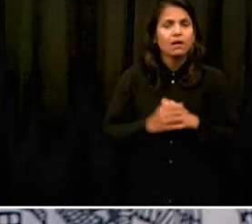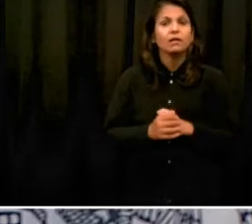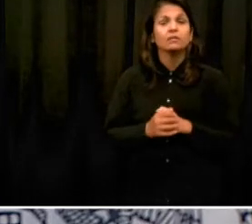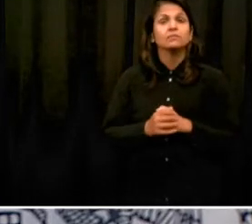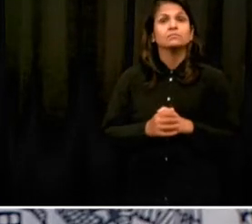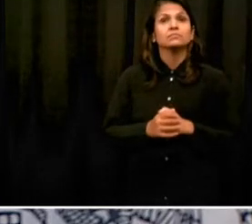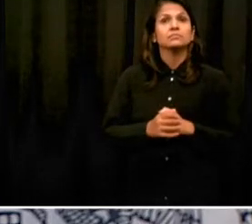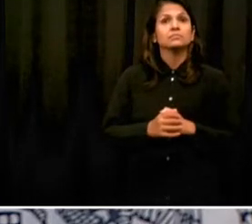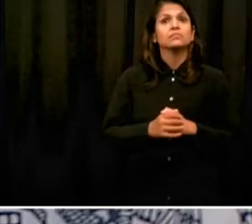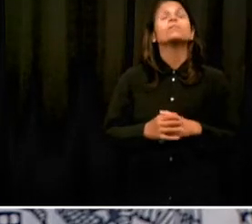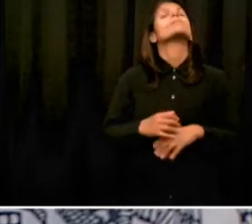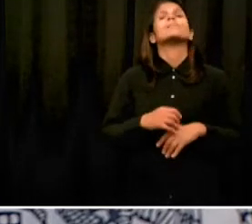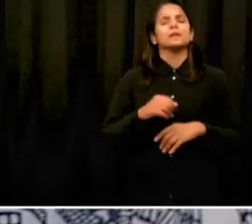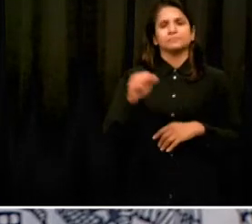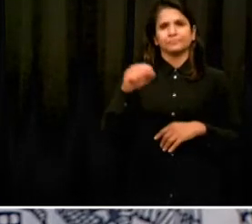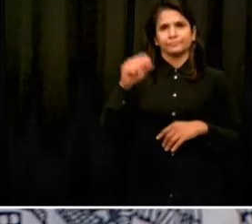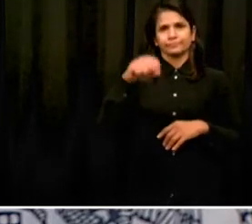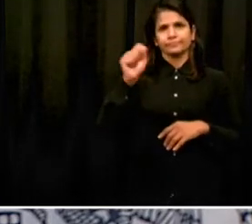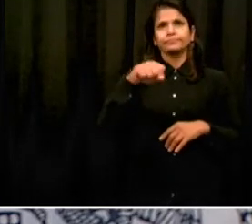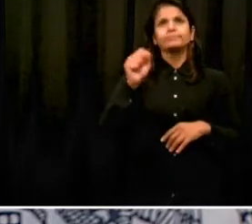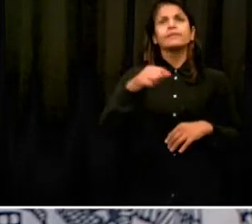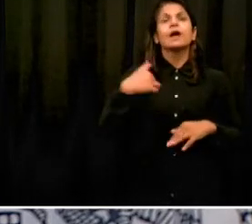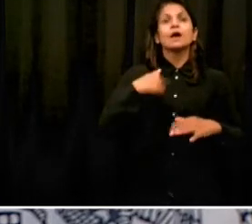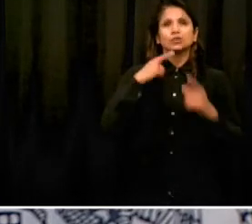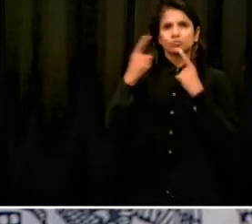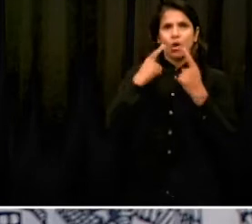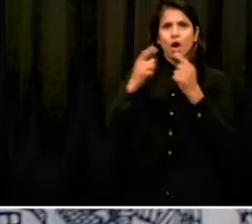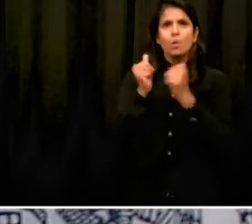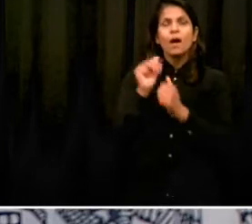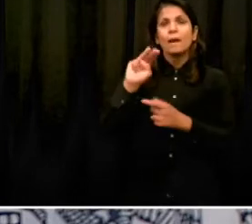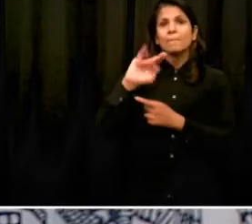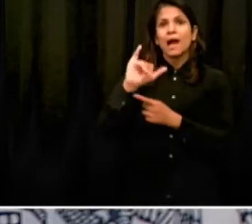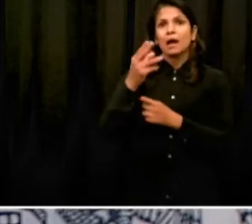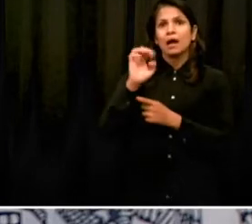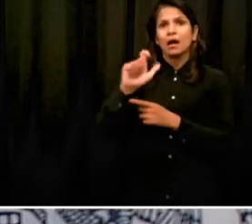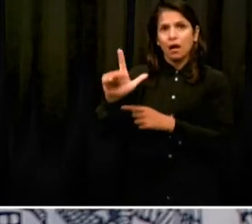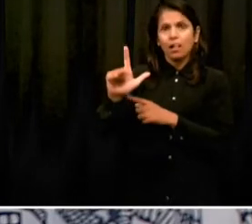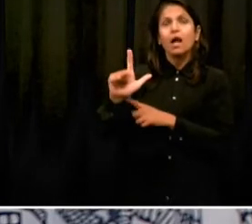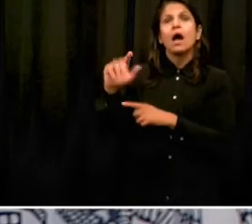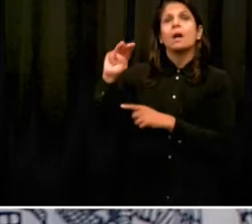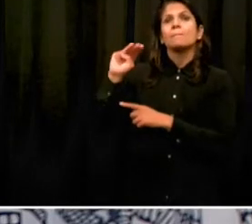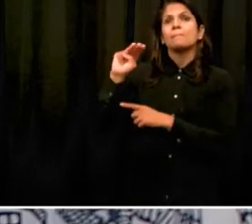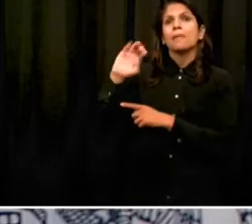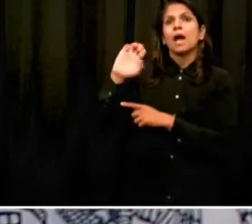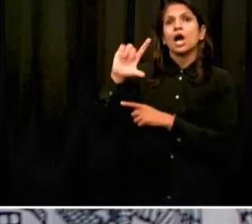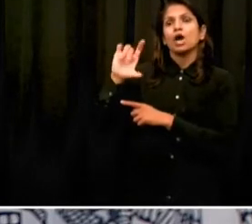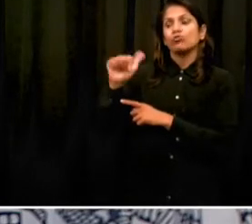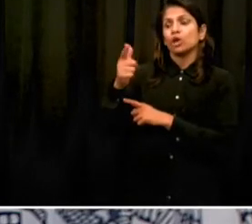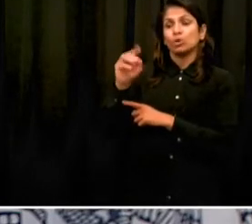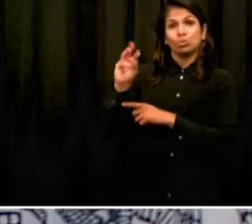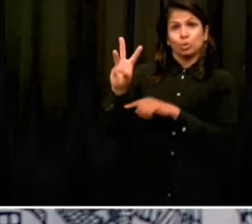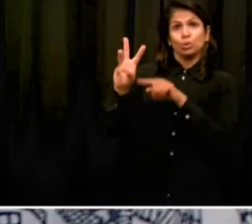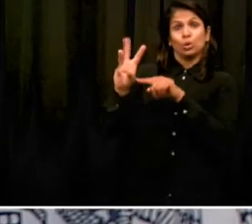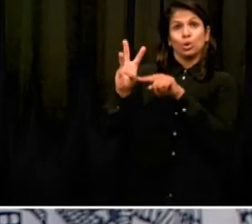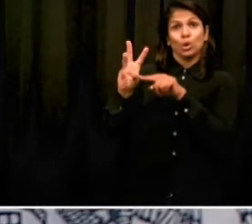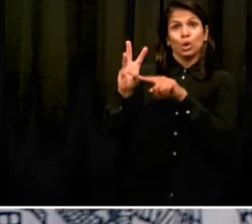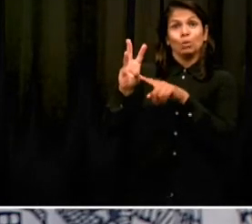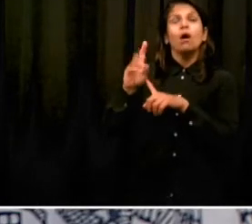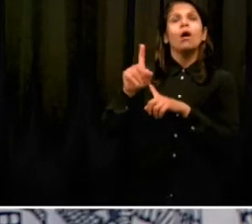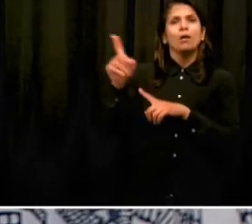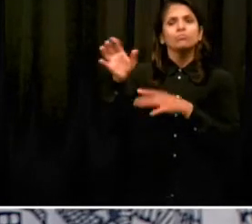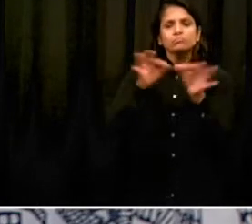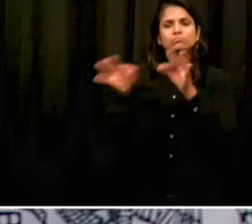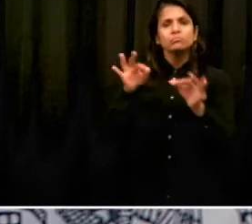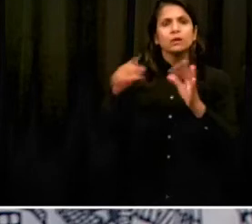Mulgrew. It's clear to me that is not on the agenda for this meeting. Go ahead. Okay.